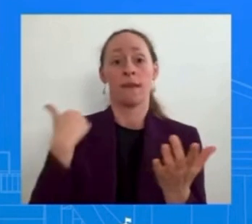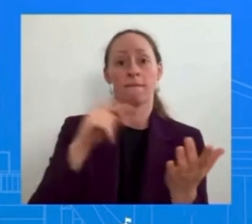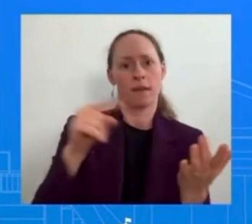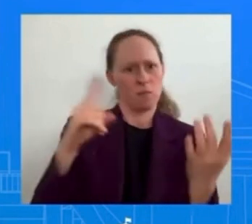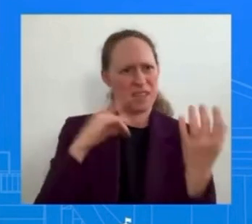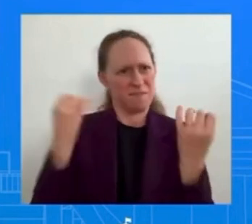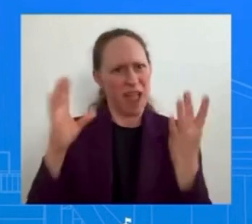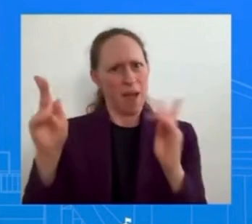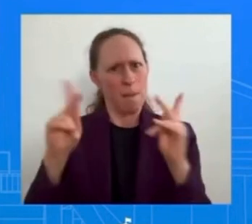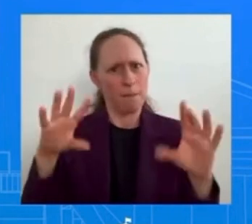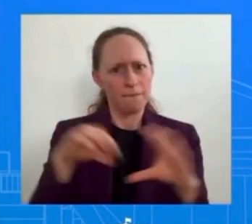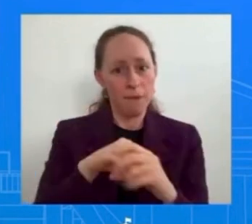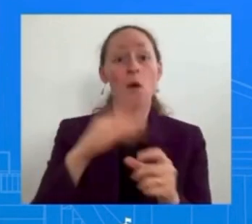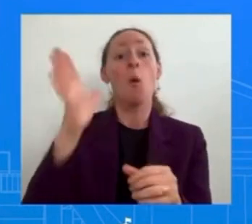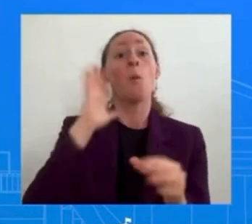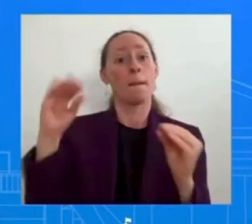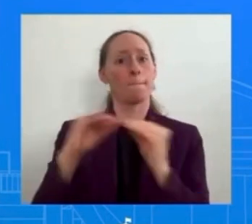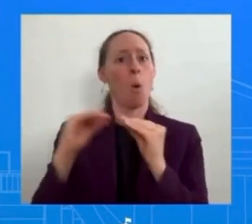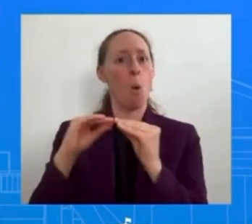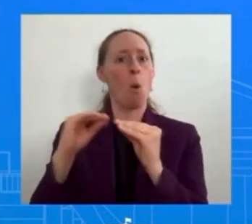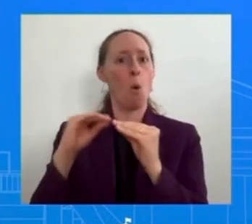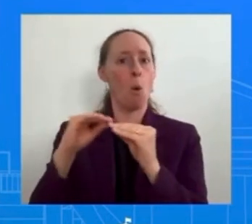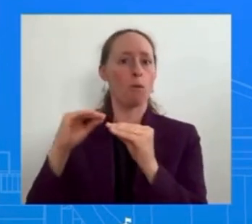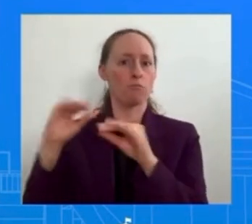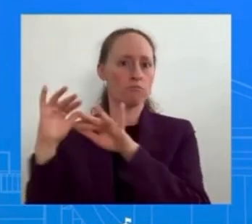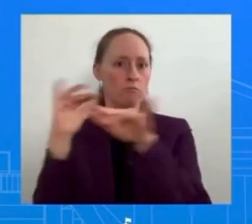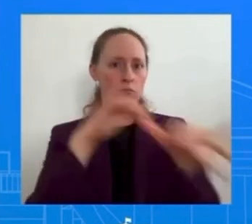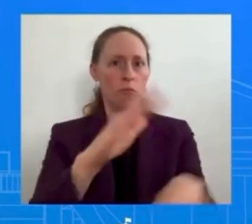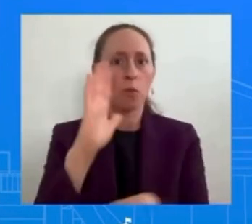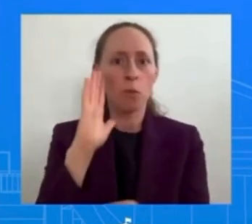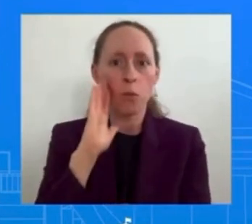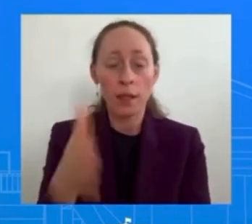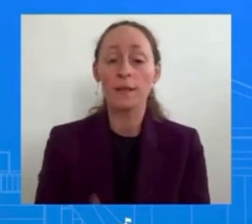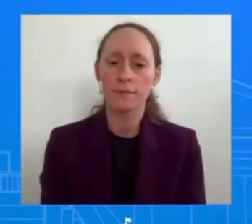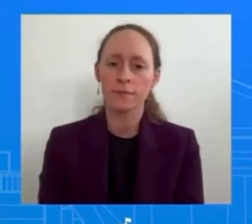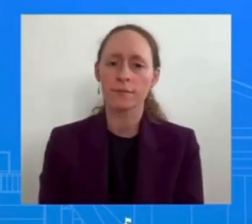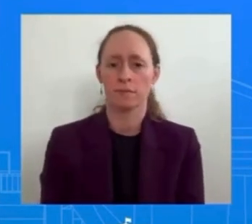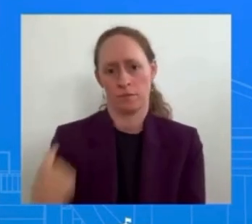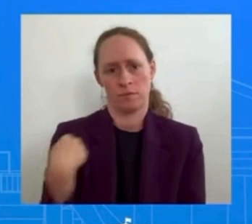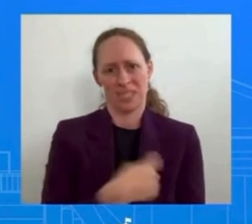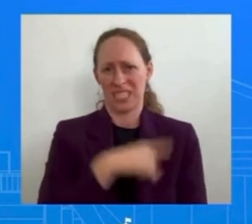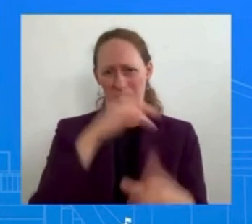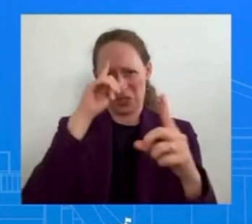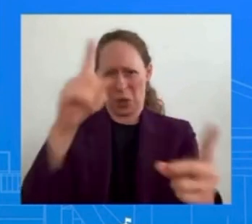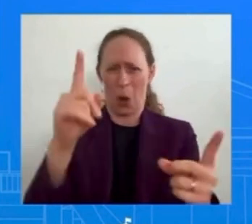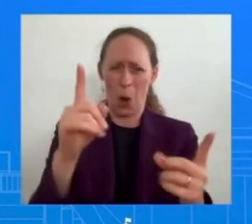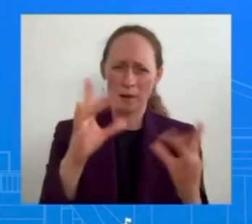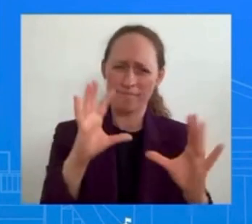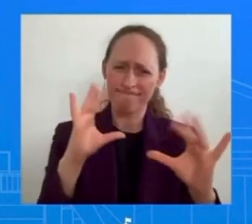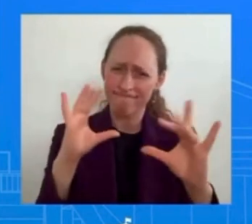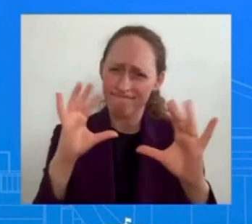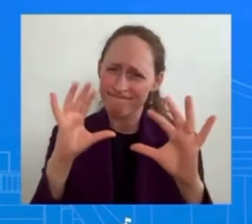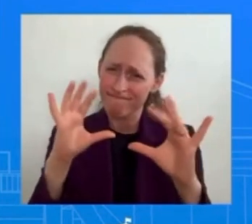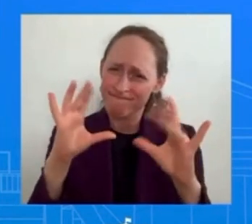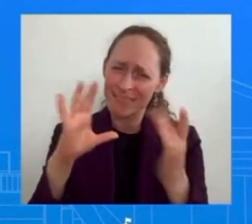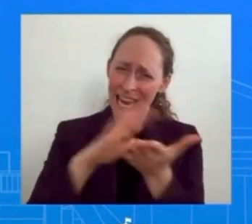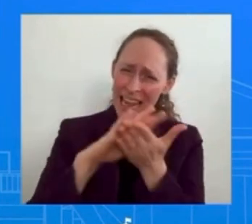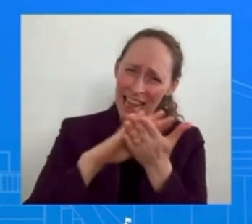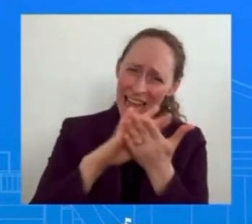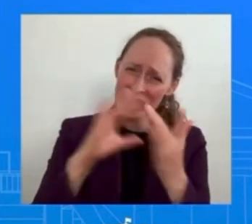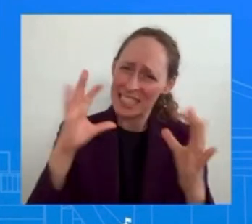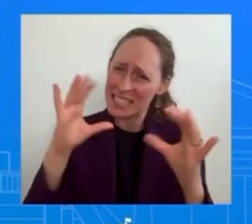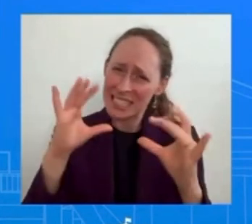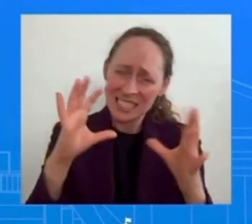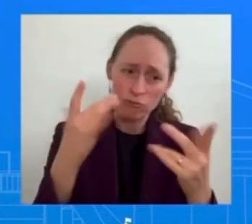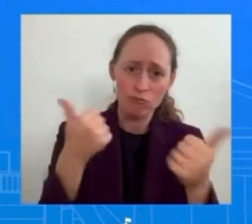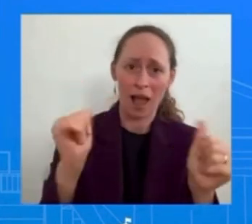areas thoroughly and compassionately while respecting all of the cultural sensitivities. This is a